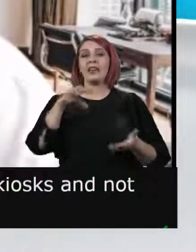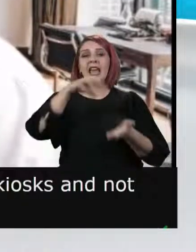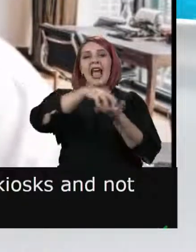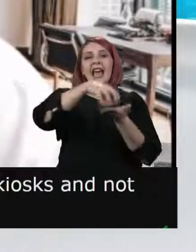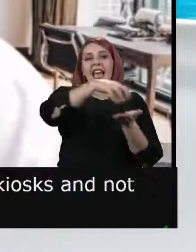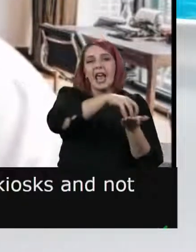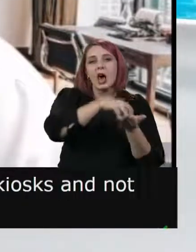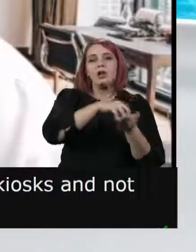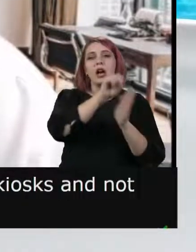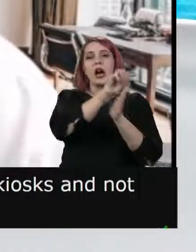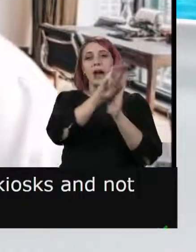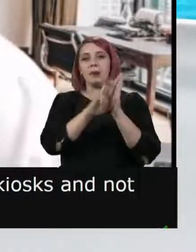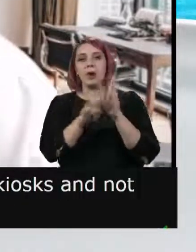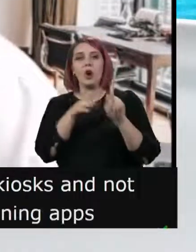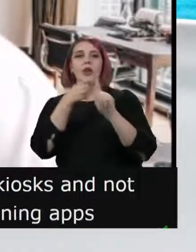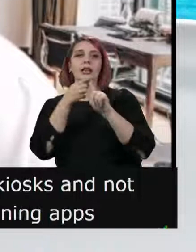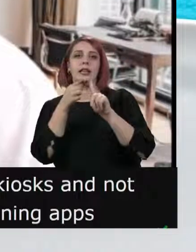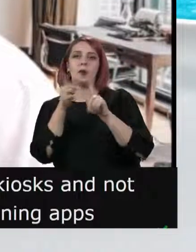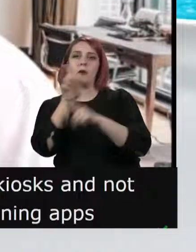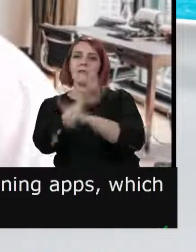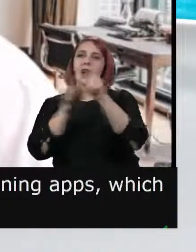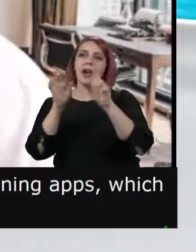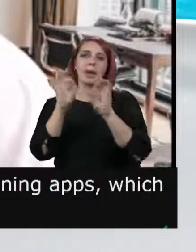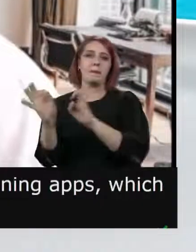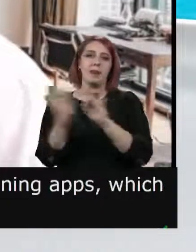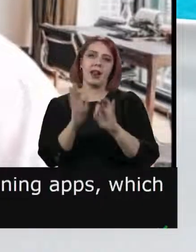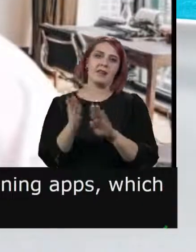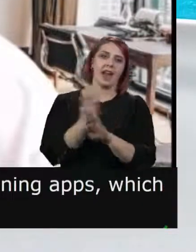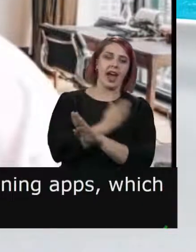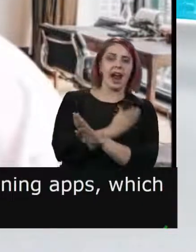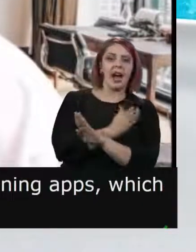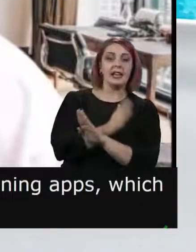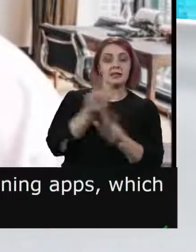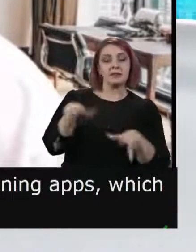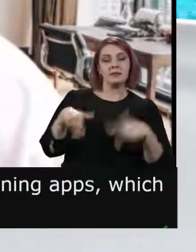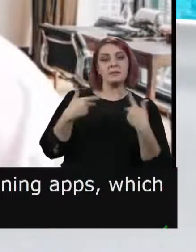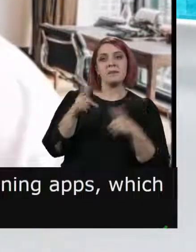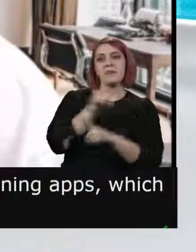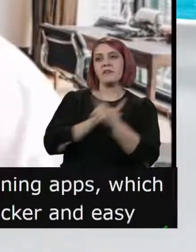apps, which bring together the data sets to make planning quicker and easier.